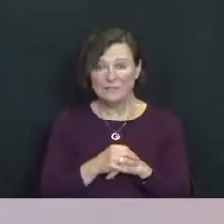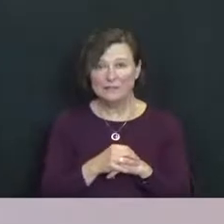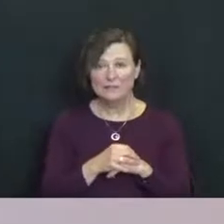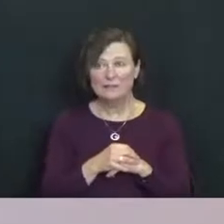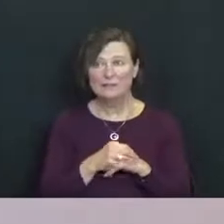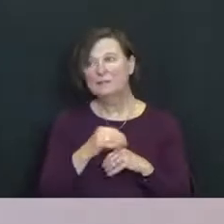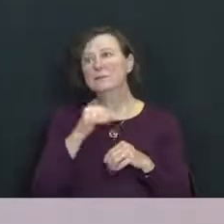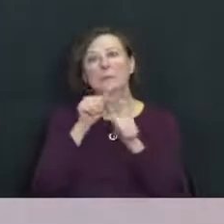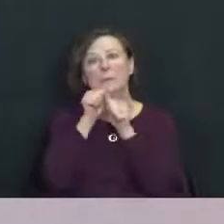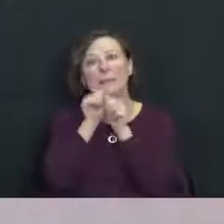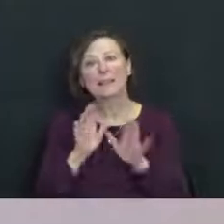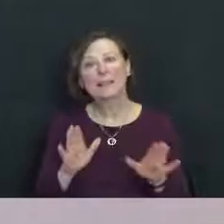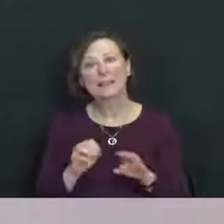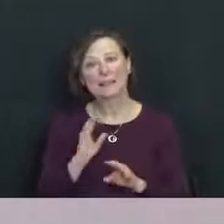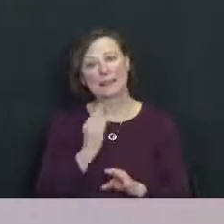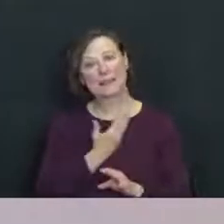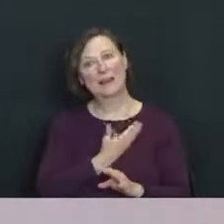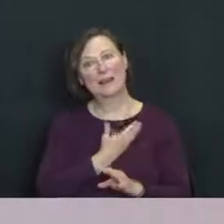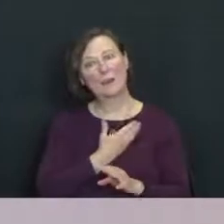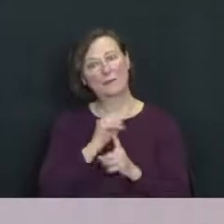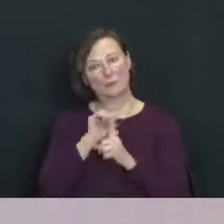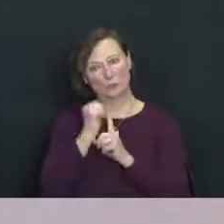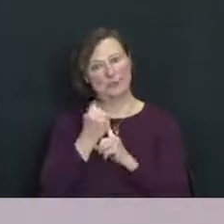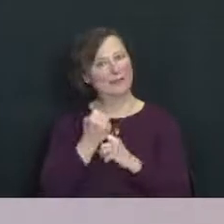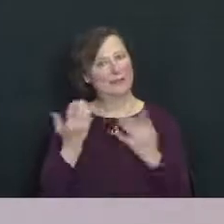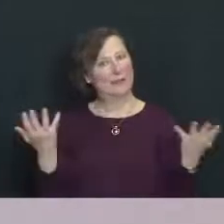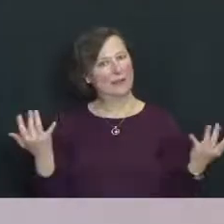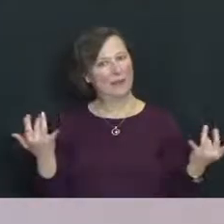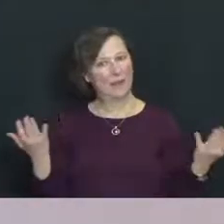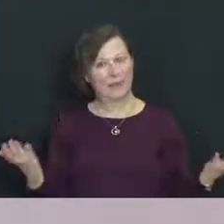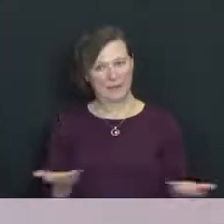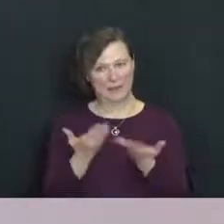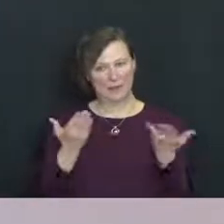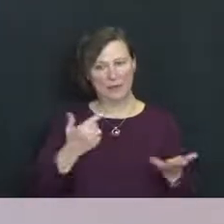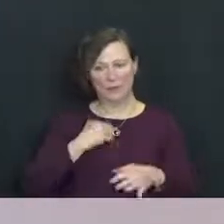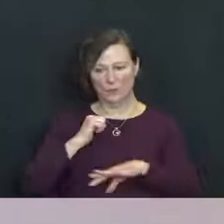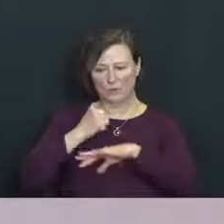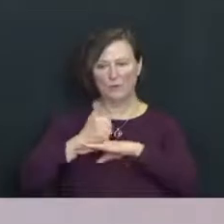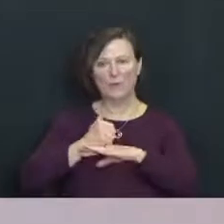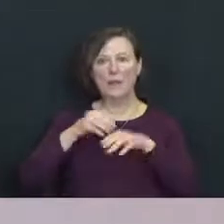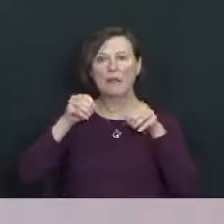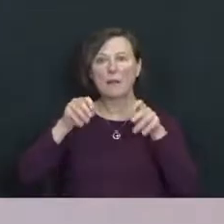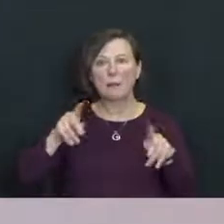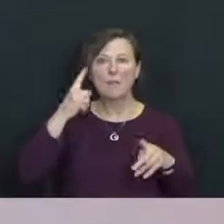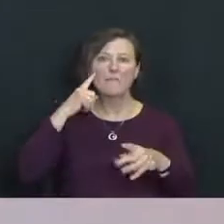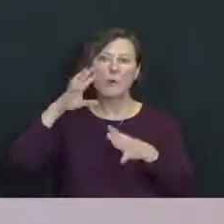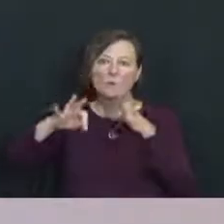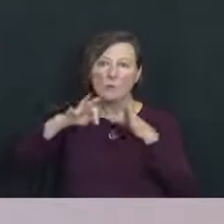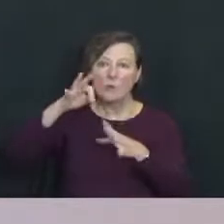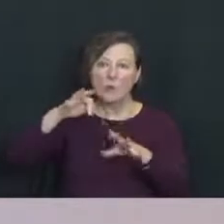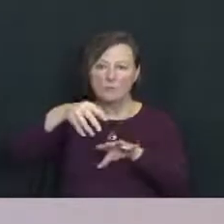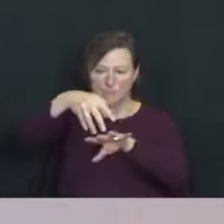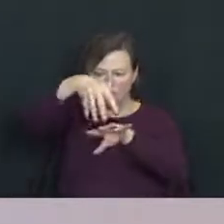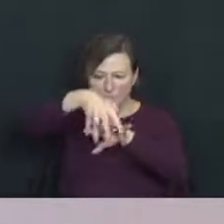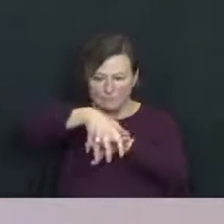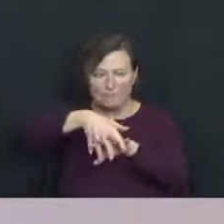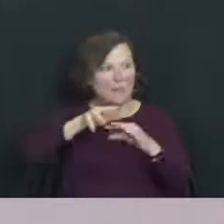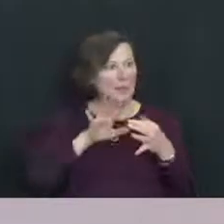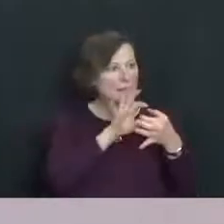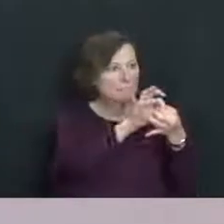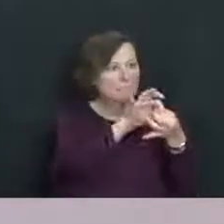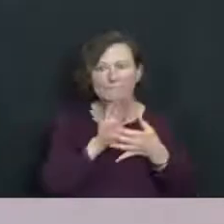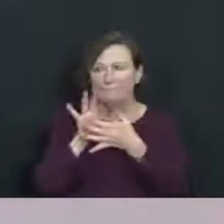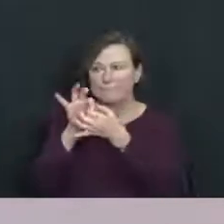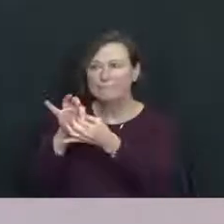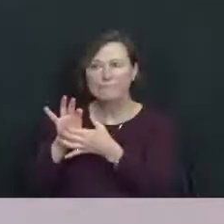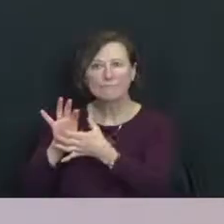our society because here we create opportunities for spiritually grounded communal connection.